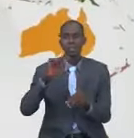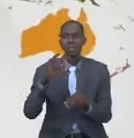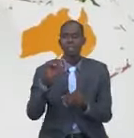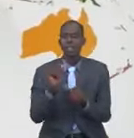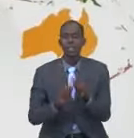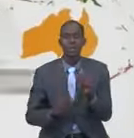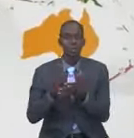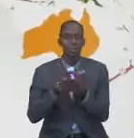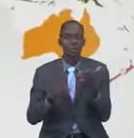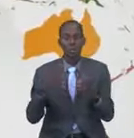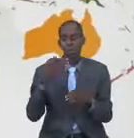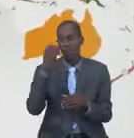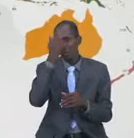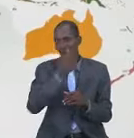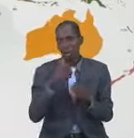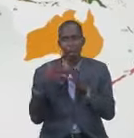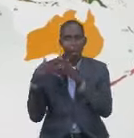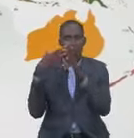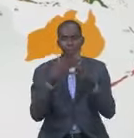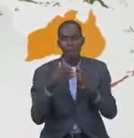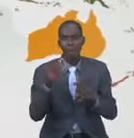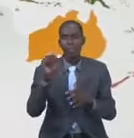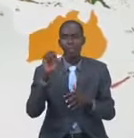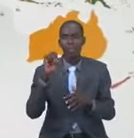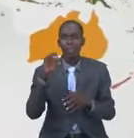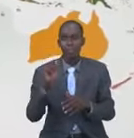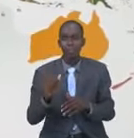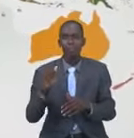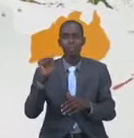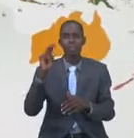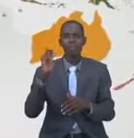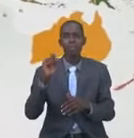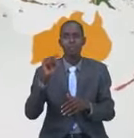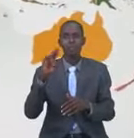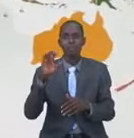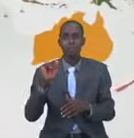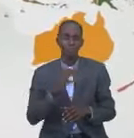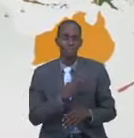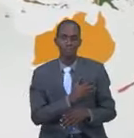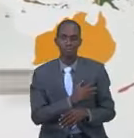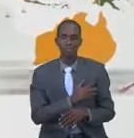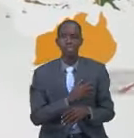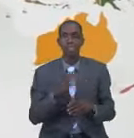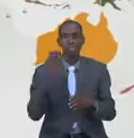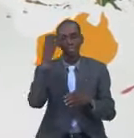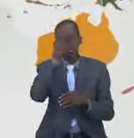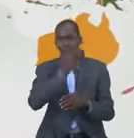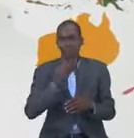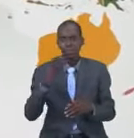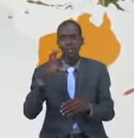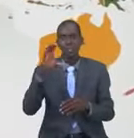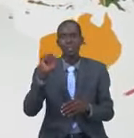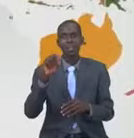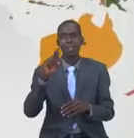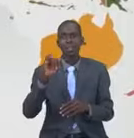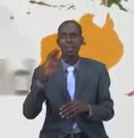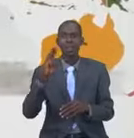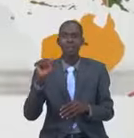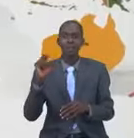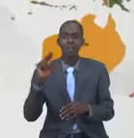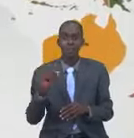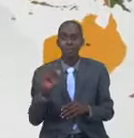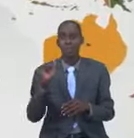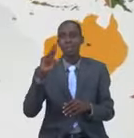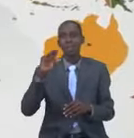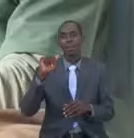of Africa, America, Asia, Australia, Canada, Europe, Caribbeans, in the Arab